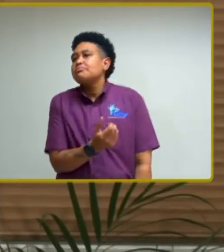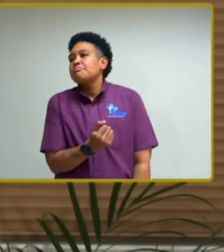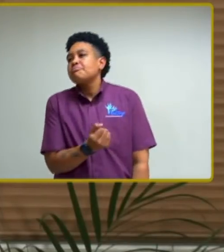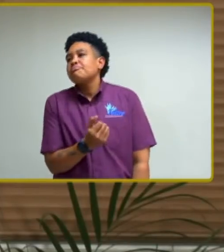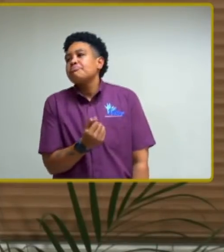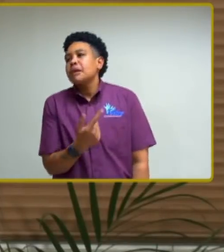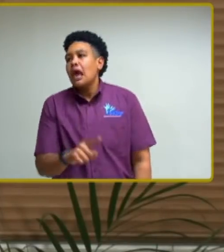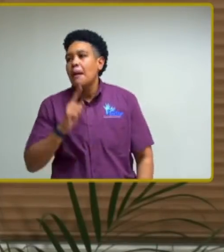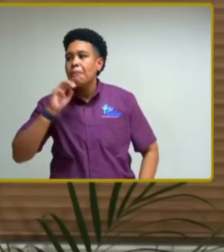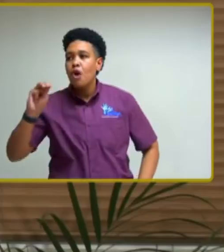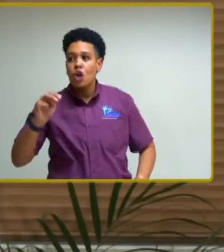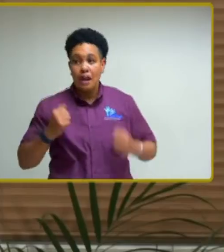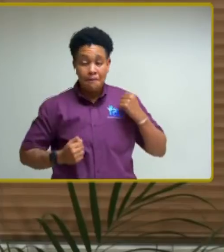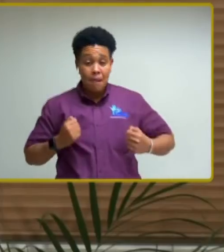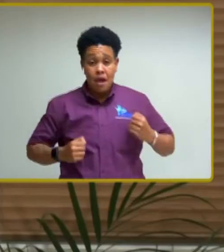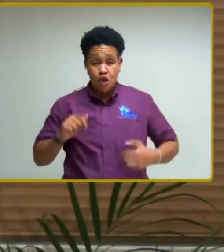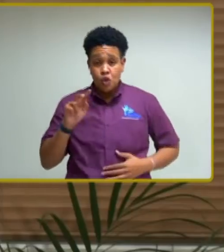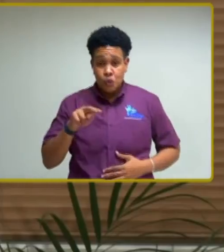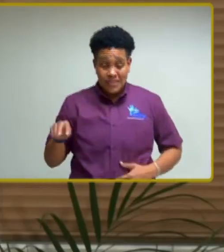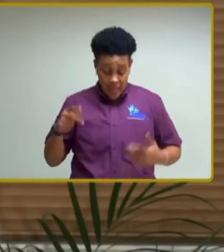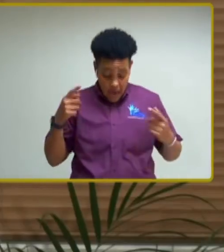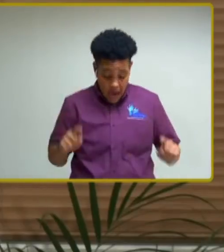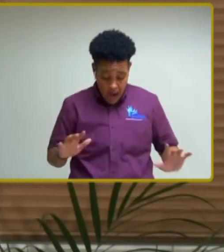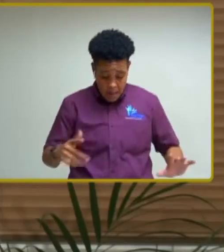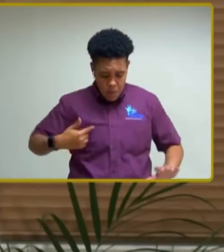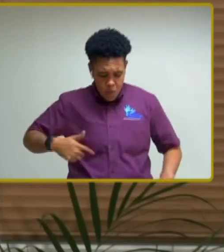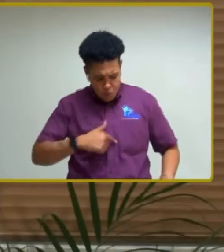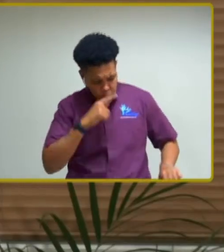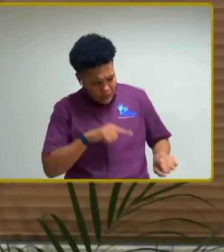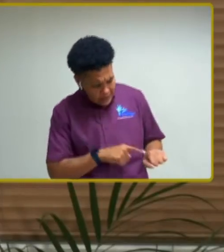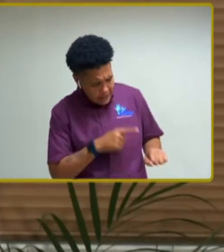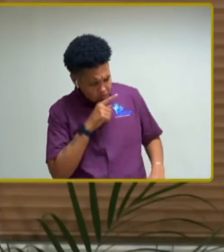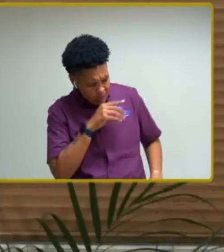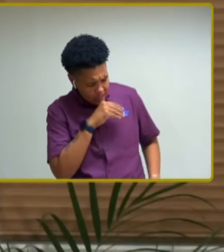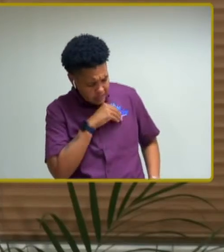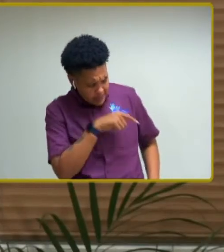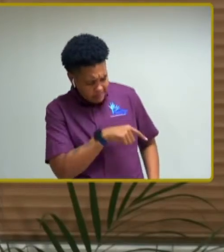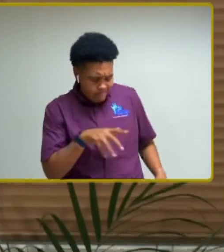On Monday, March 22nd, we began accepting